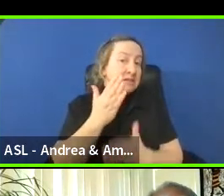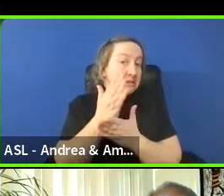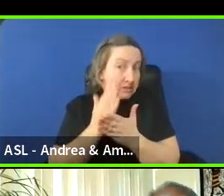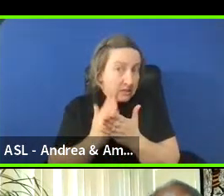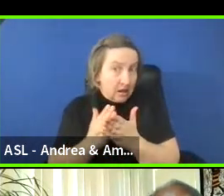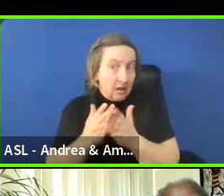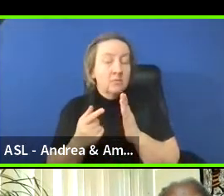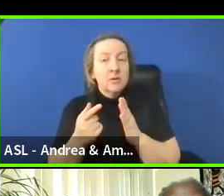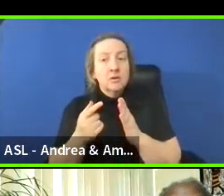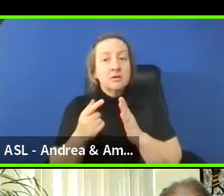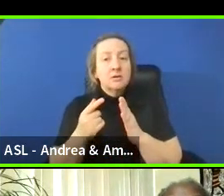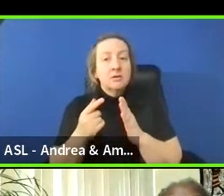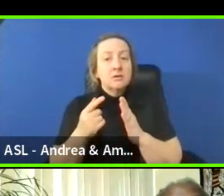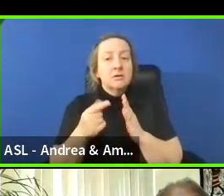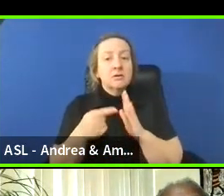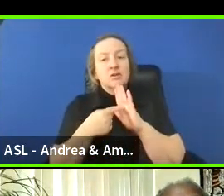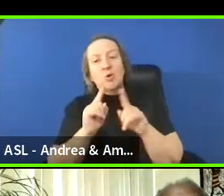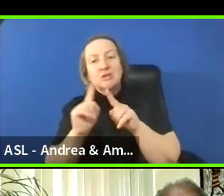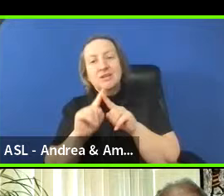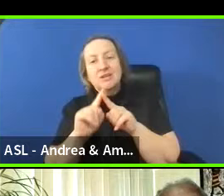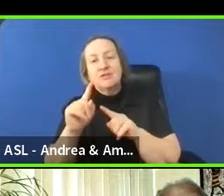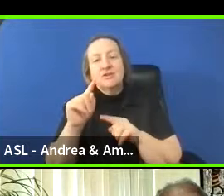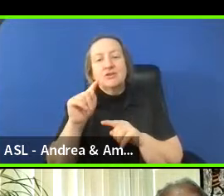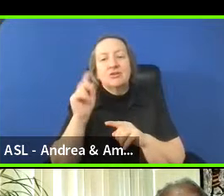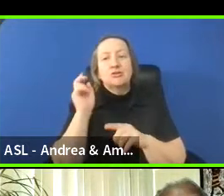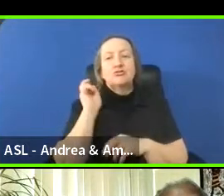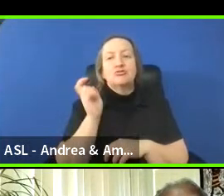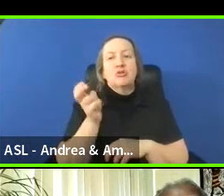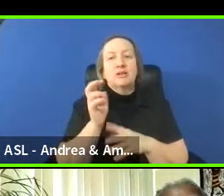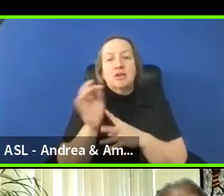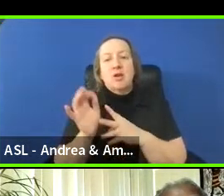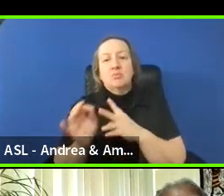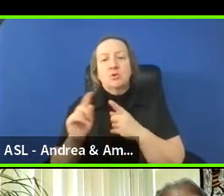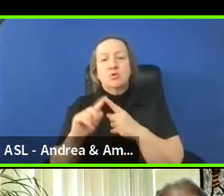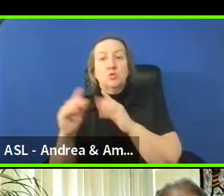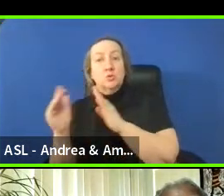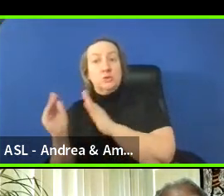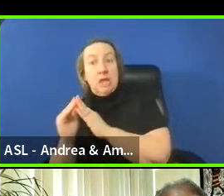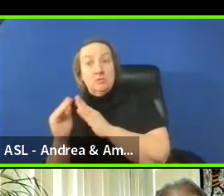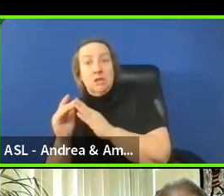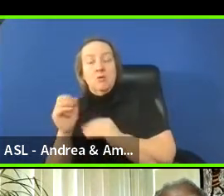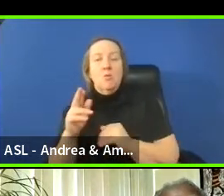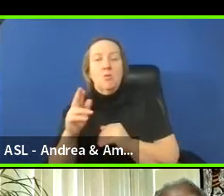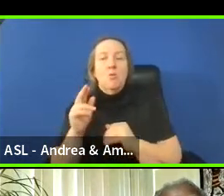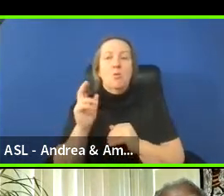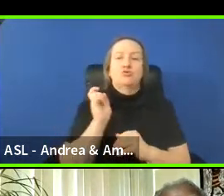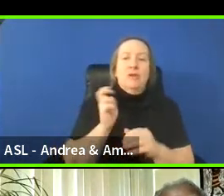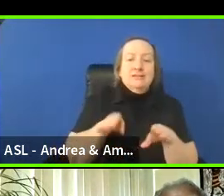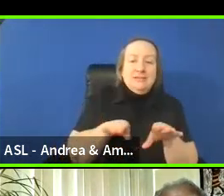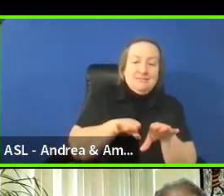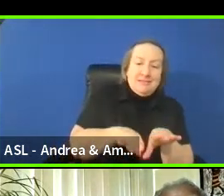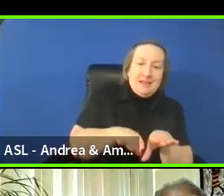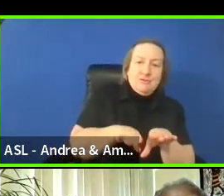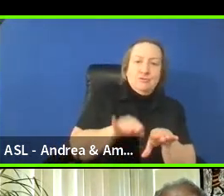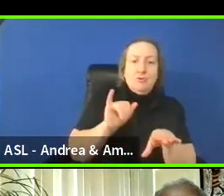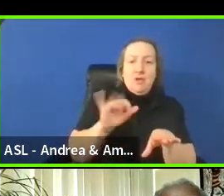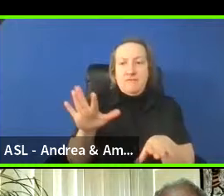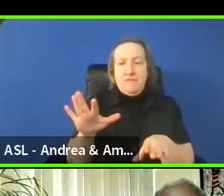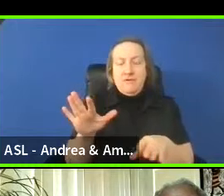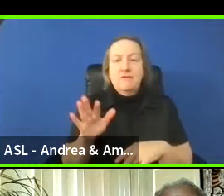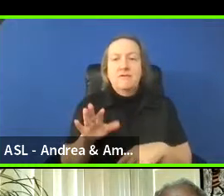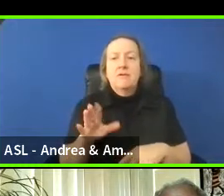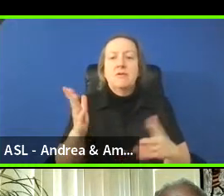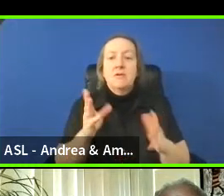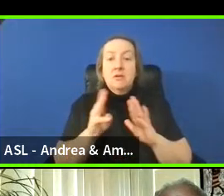different transit options that I was trying to describe towards downtown versus transit adjacent to I-5. But the models that we